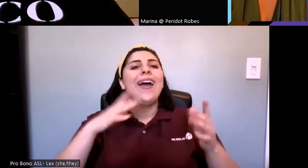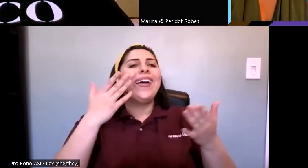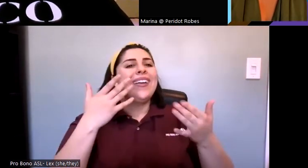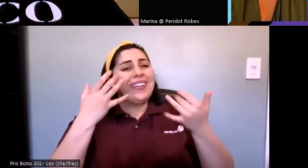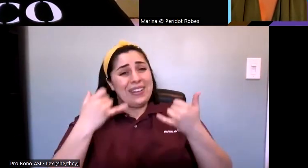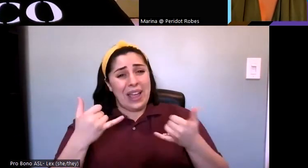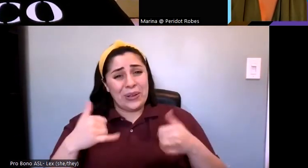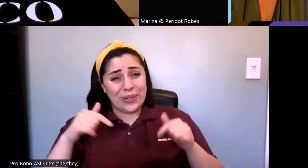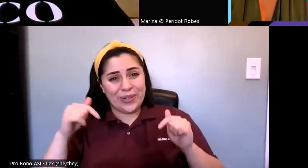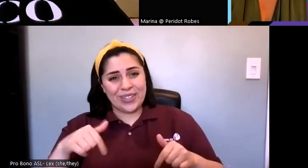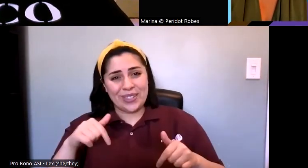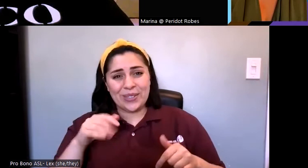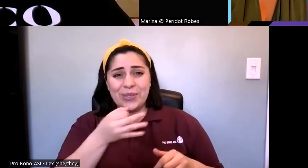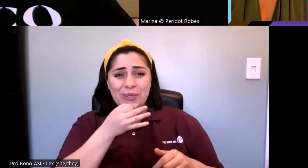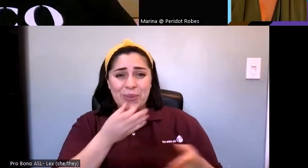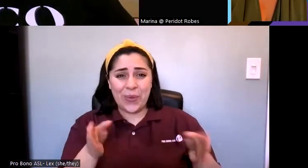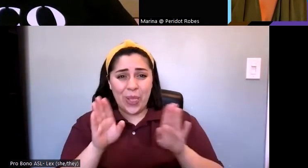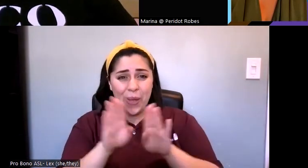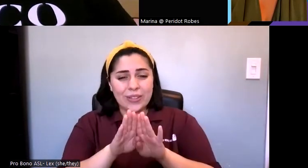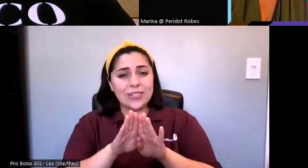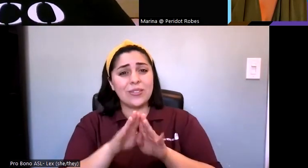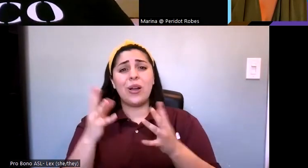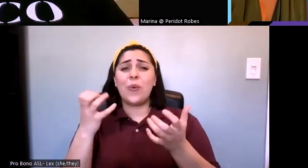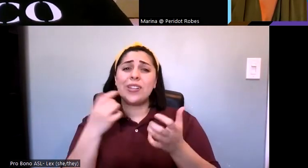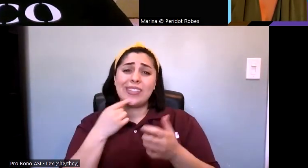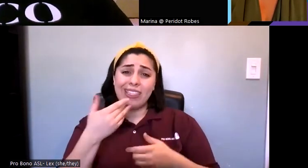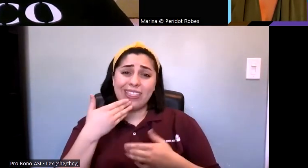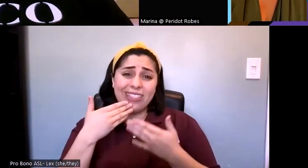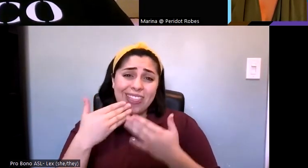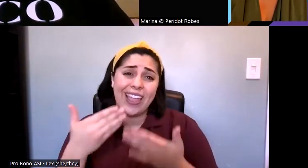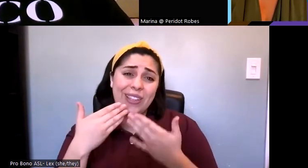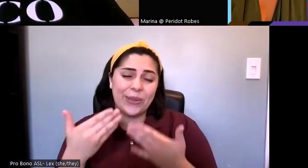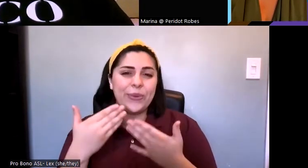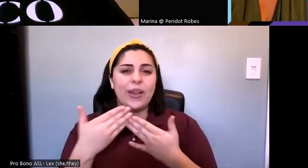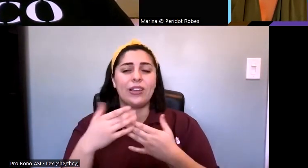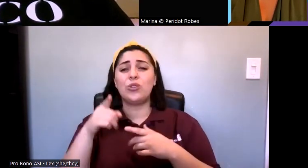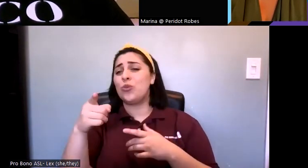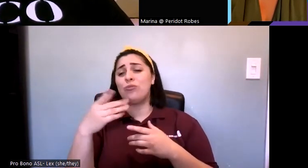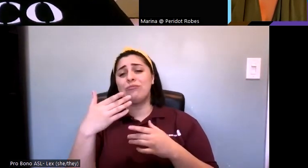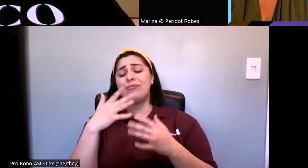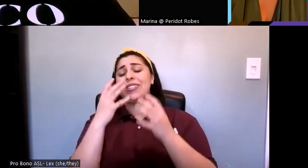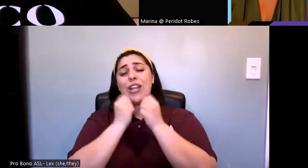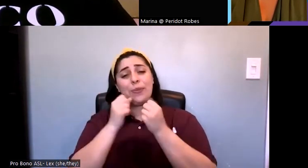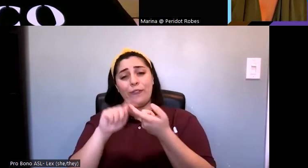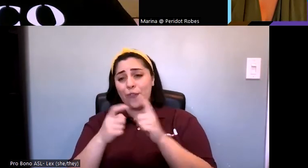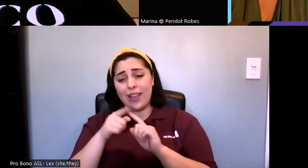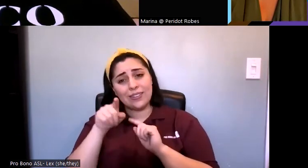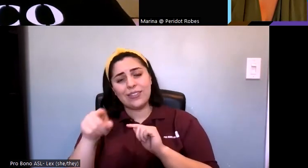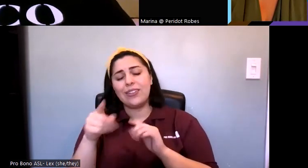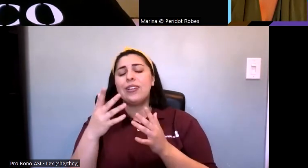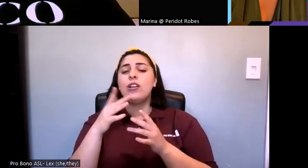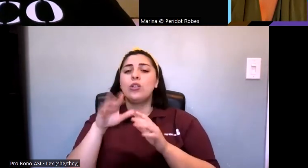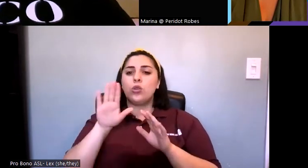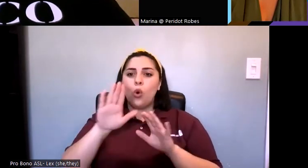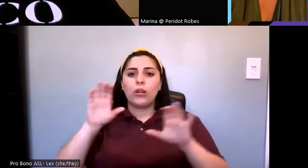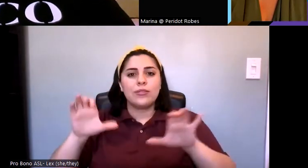you. I consider you a dear friend. I think you're amazing. And the things that you're doing for the